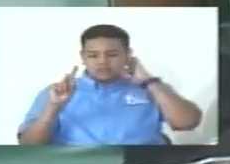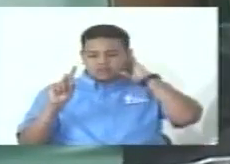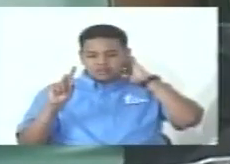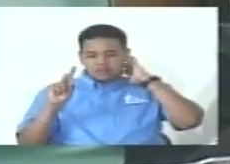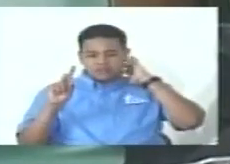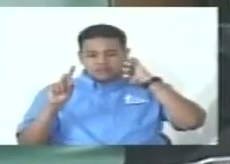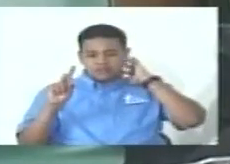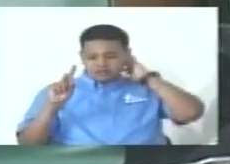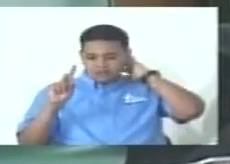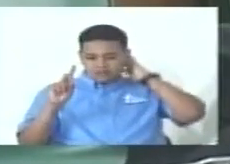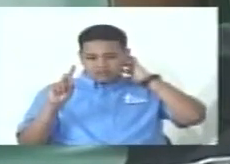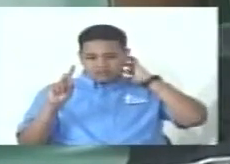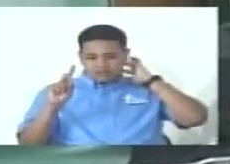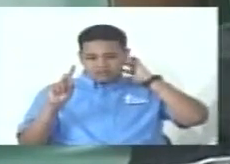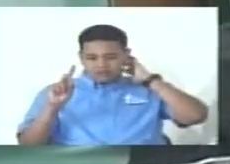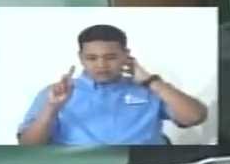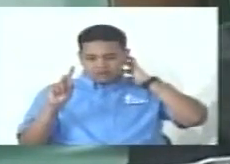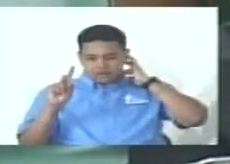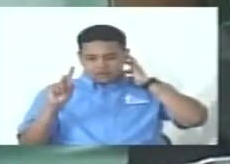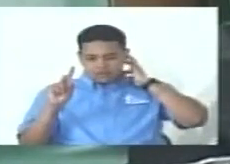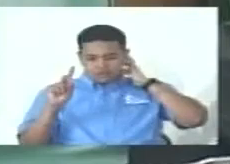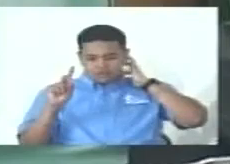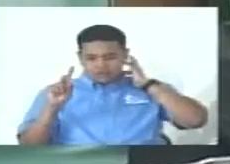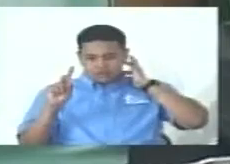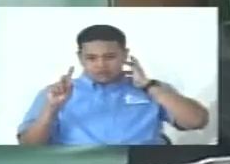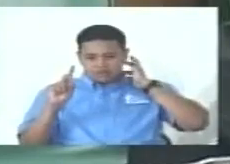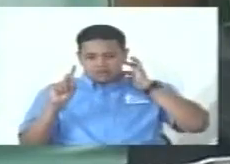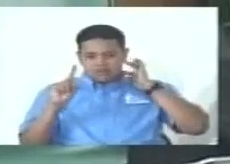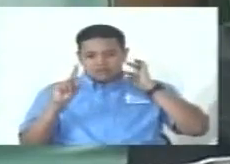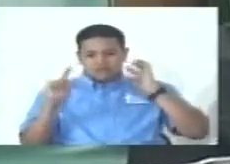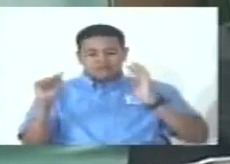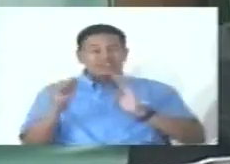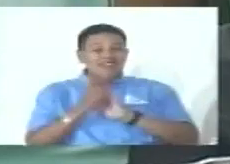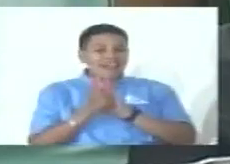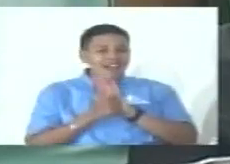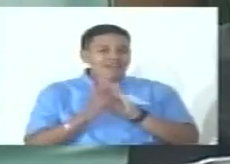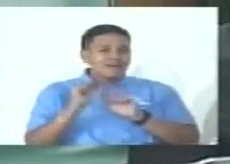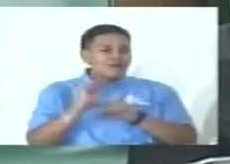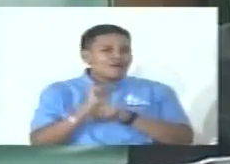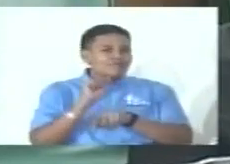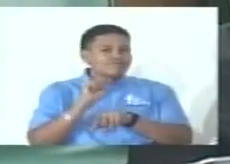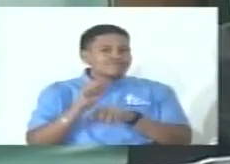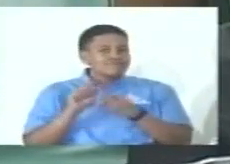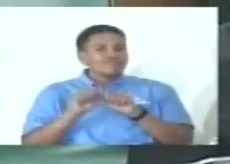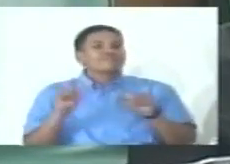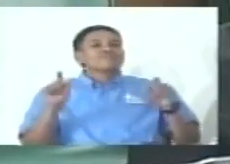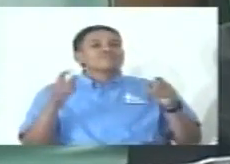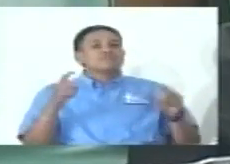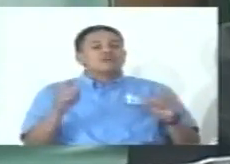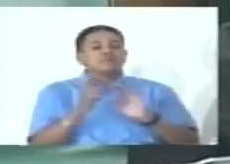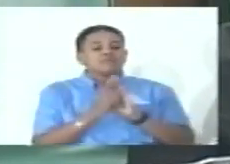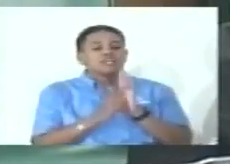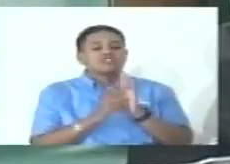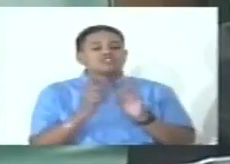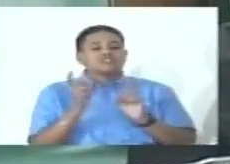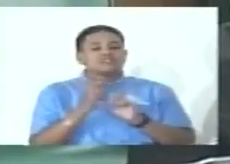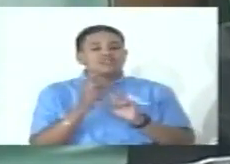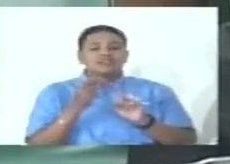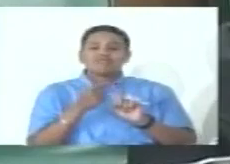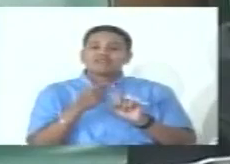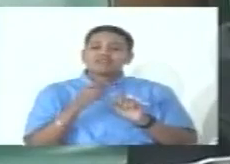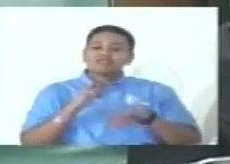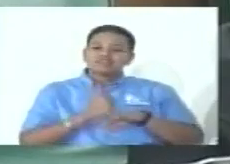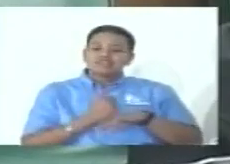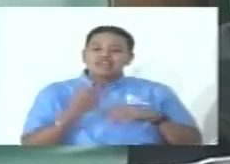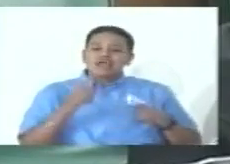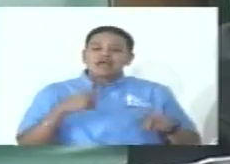the appointed day set for the legislation. As a matter of fact, I remember a consultation that we had at